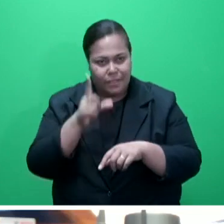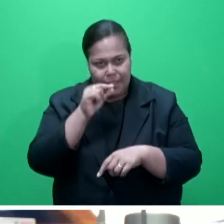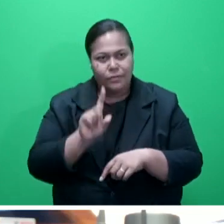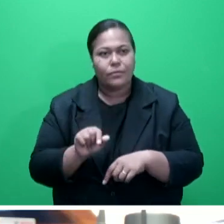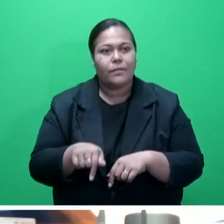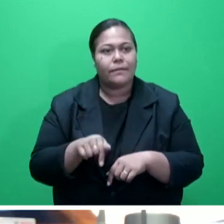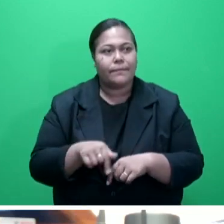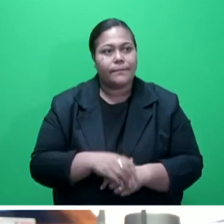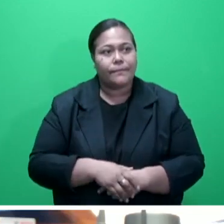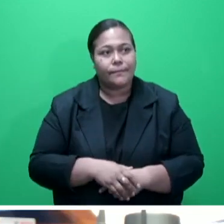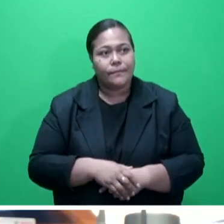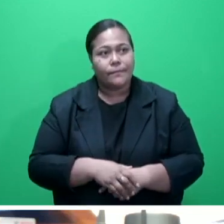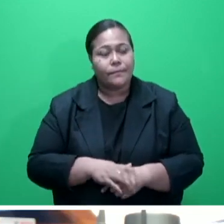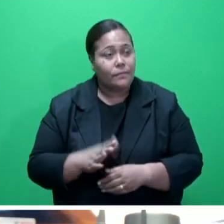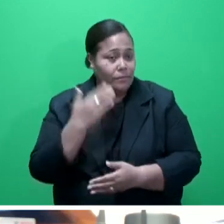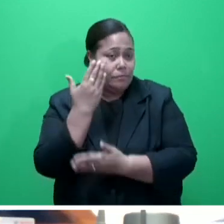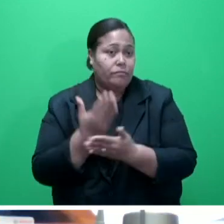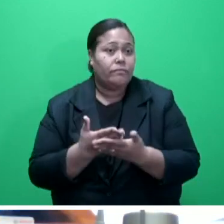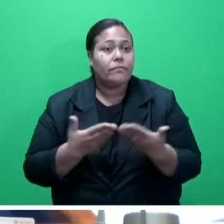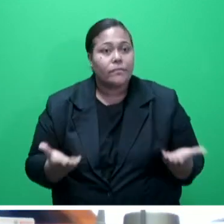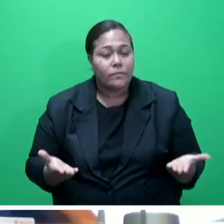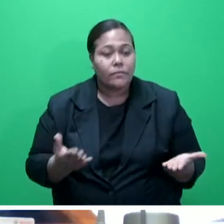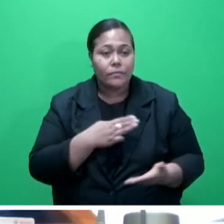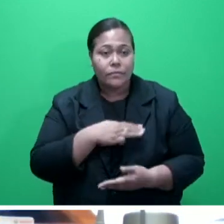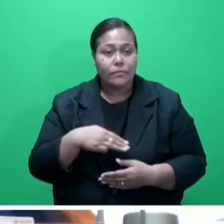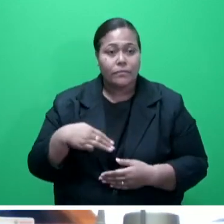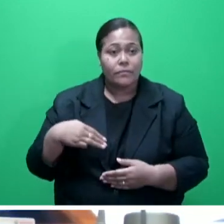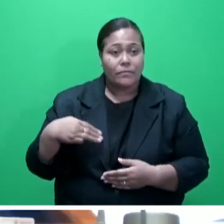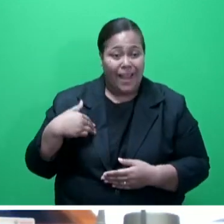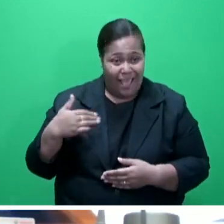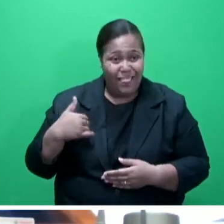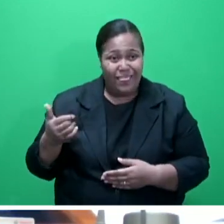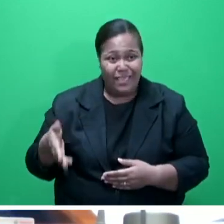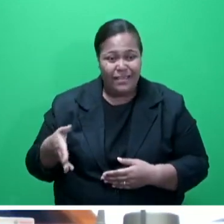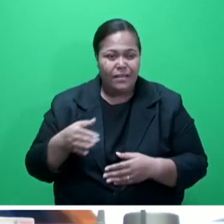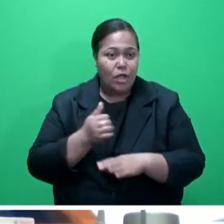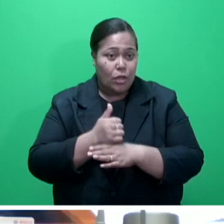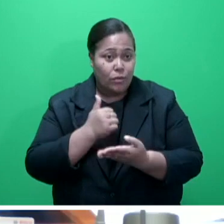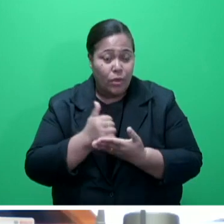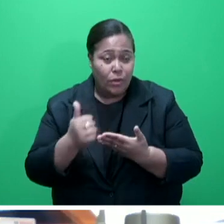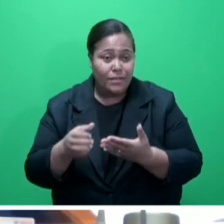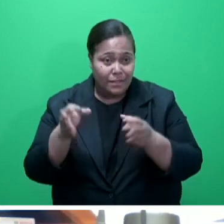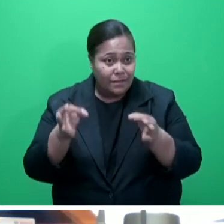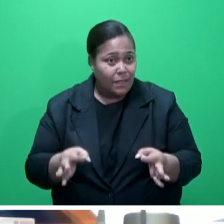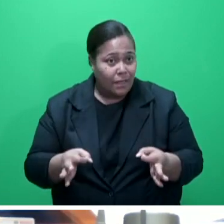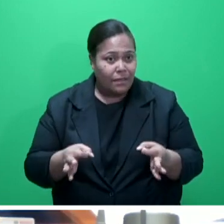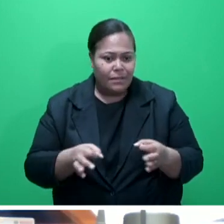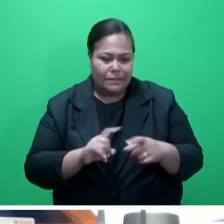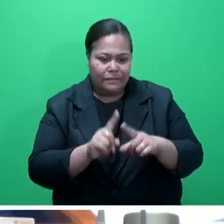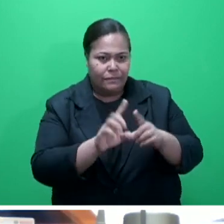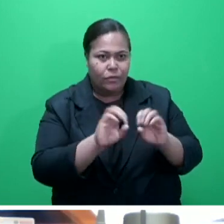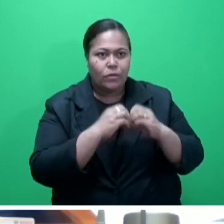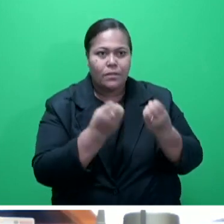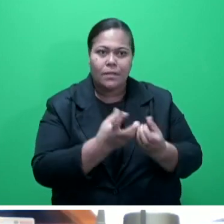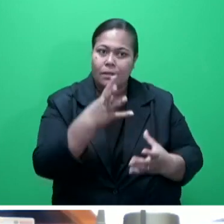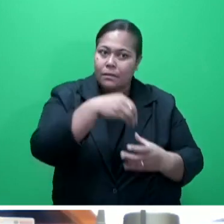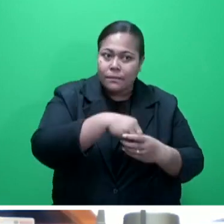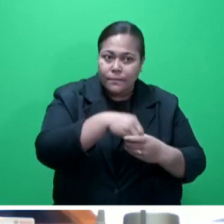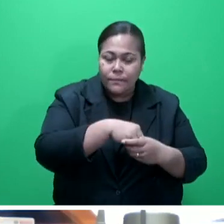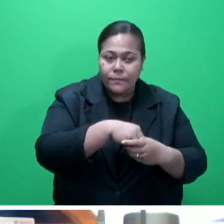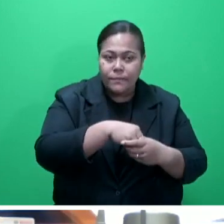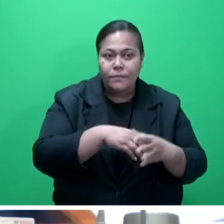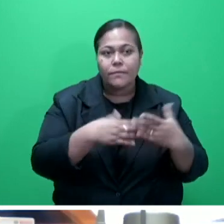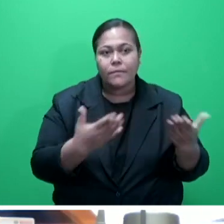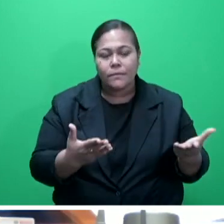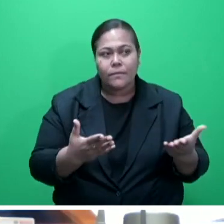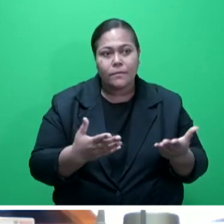on how it pans out, depending on what the health authorities decide, IATA, etc., all these organizations involved, Mr. Speaker, sir, will the